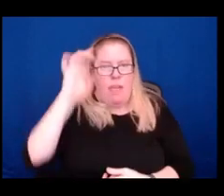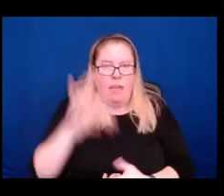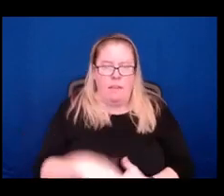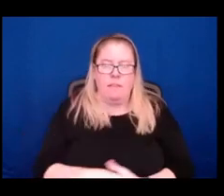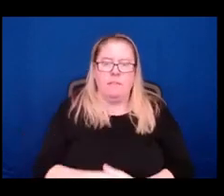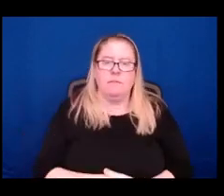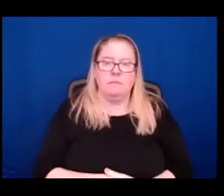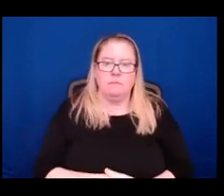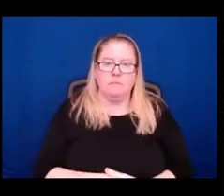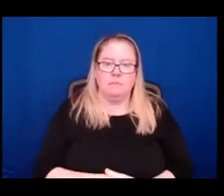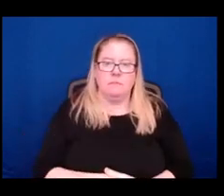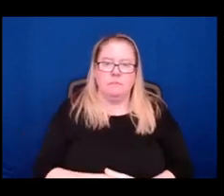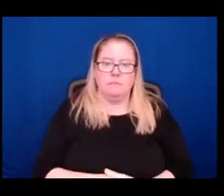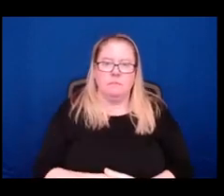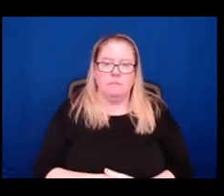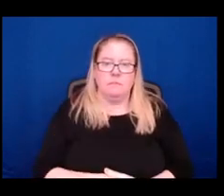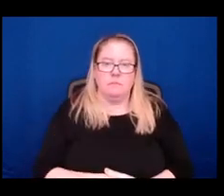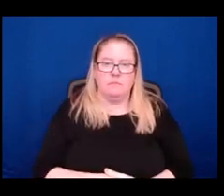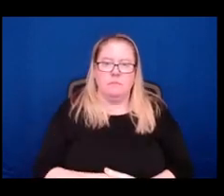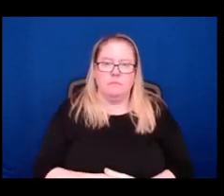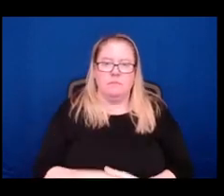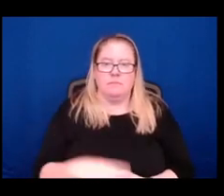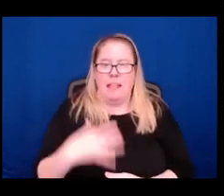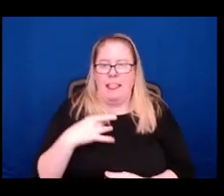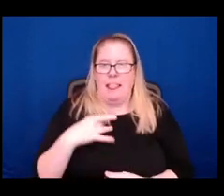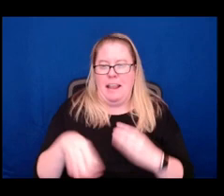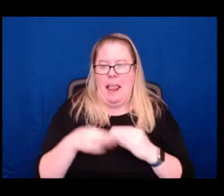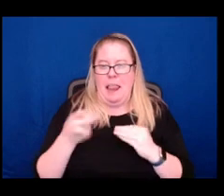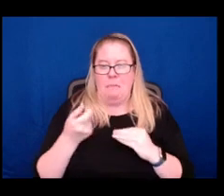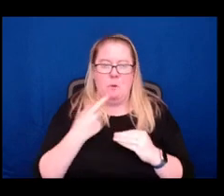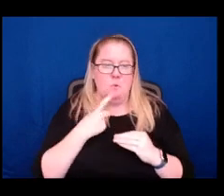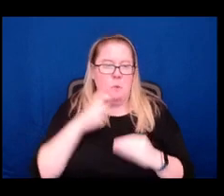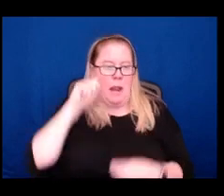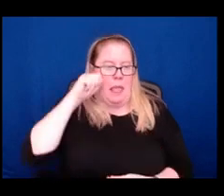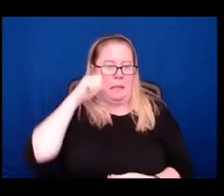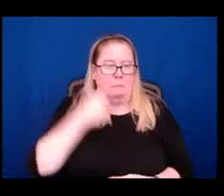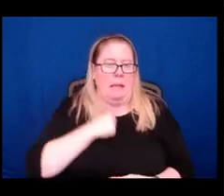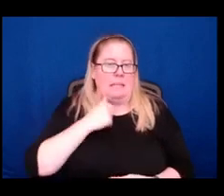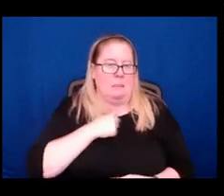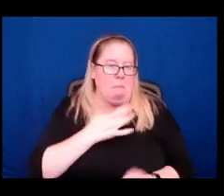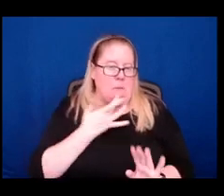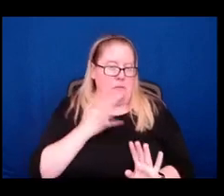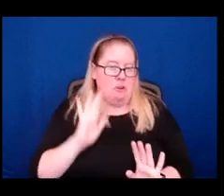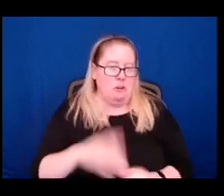So I always like to add a little bit of red onion to the salad.